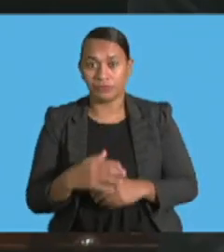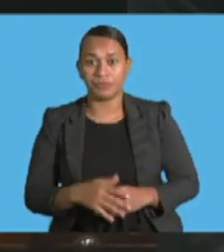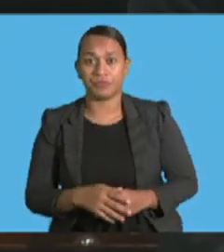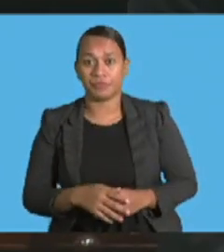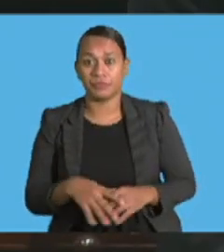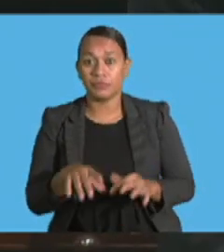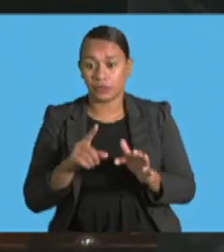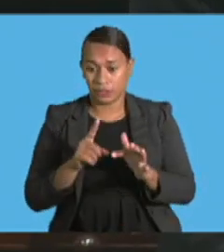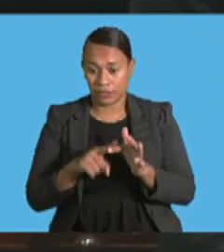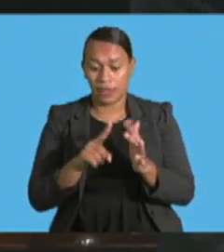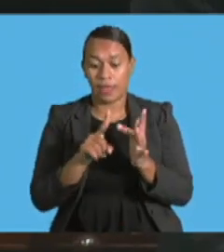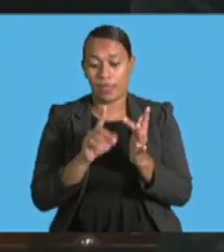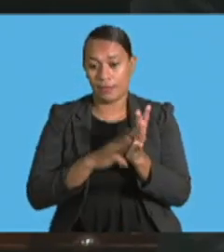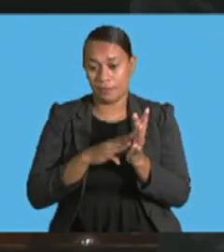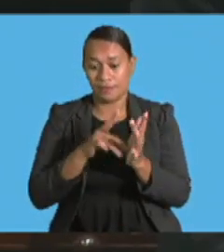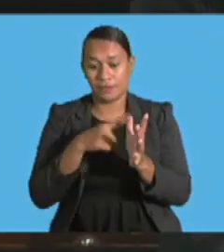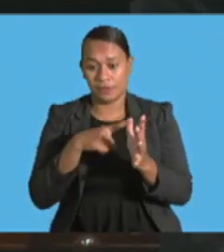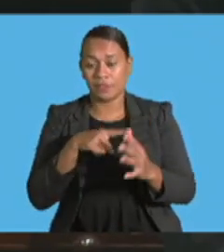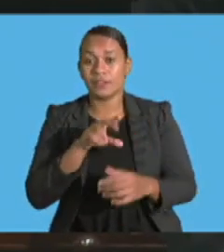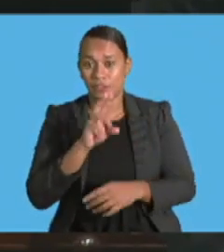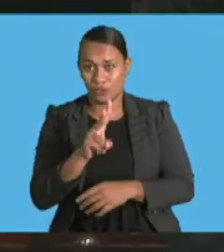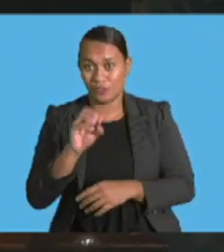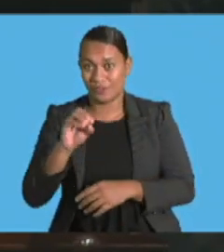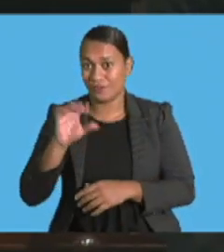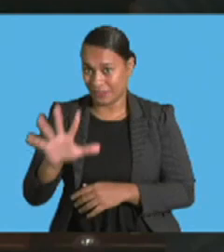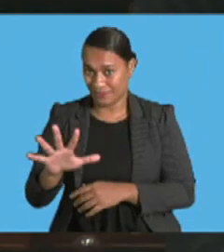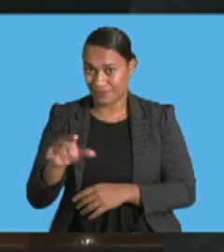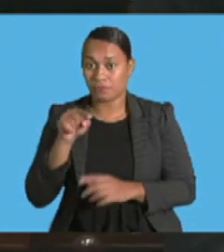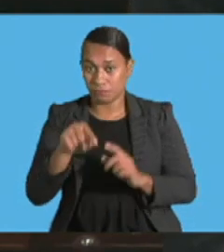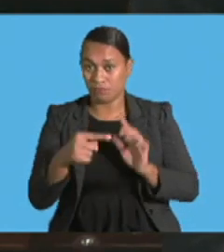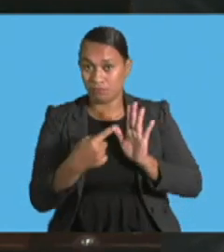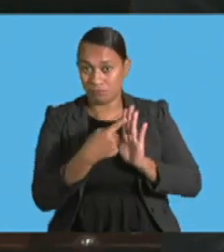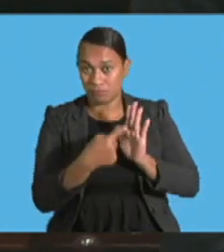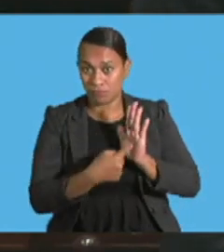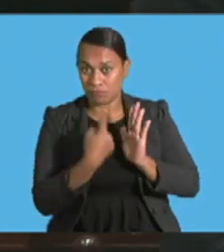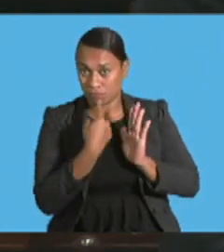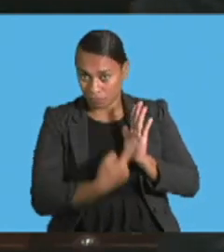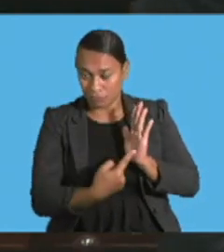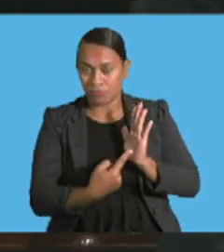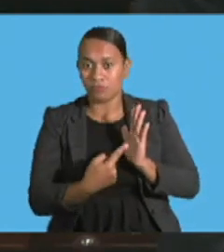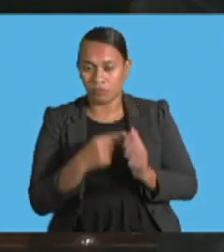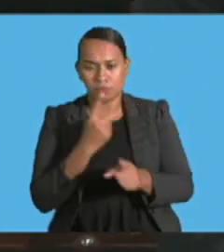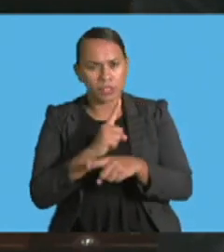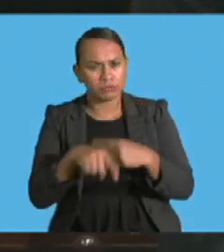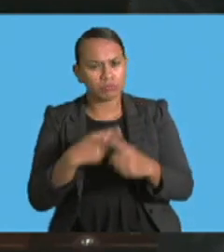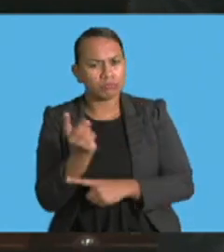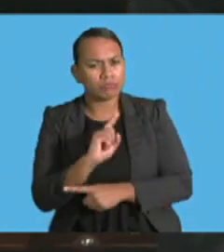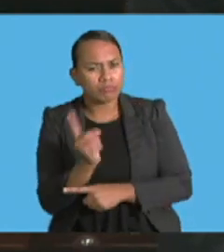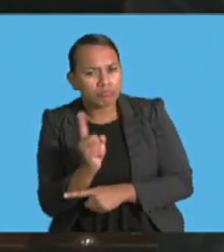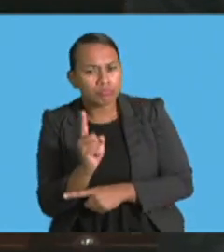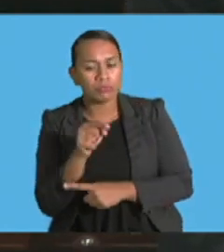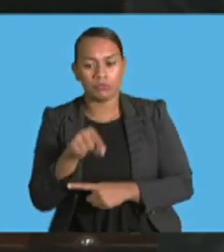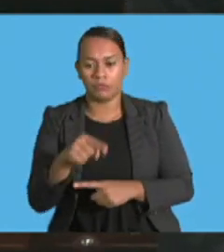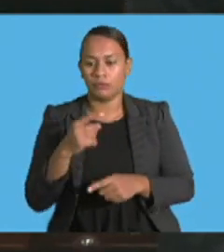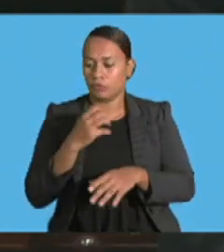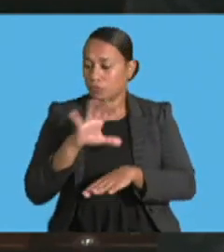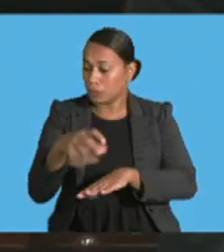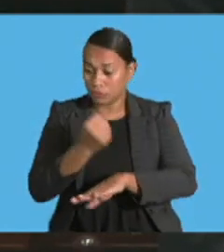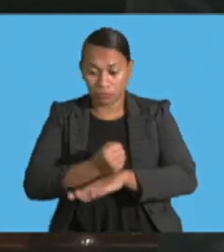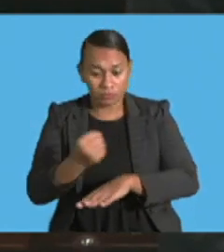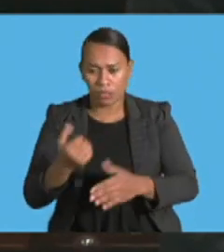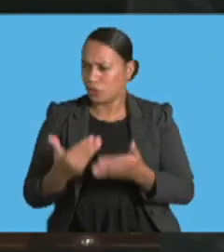2005, Mr. Speaker, refers to individuals, including government, who engage in providing a service or any other